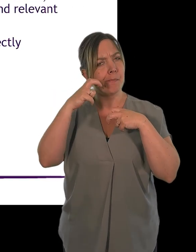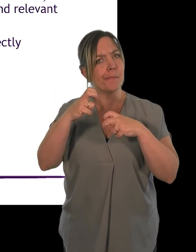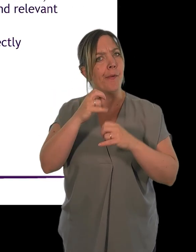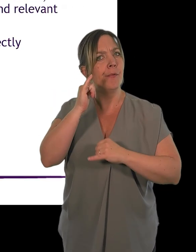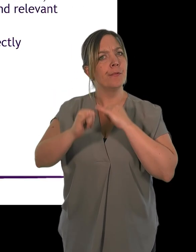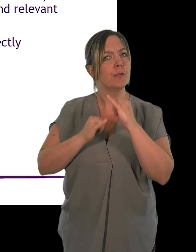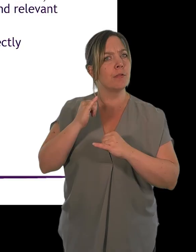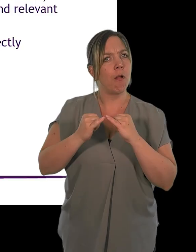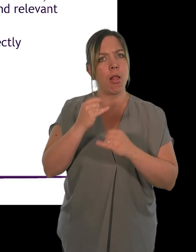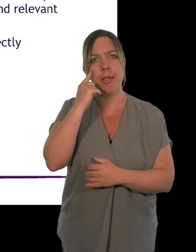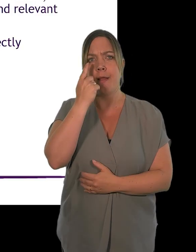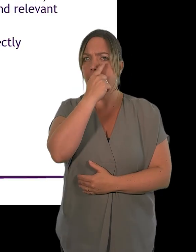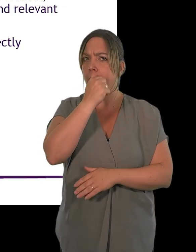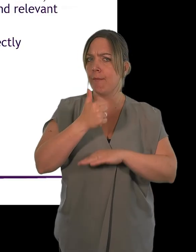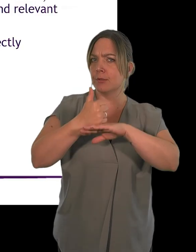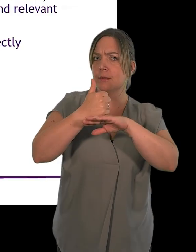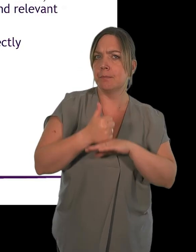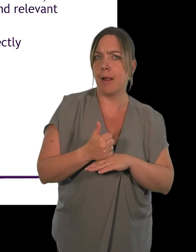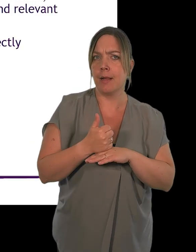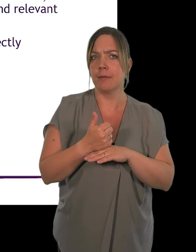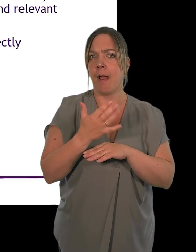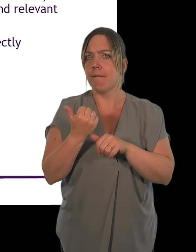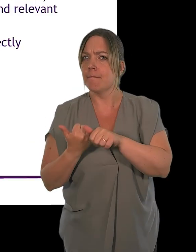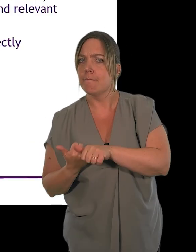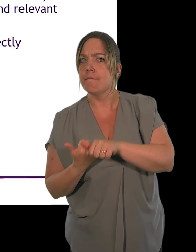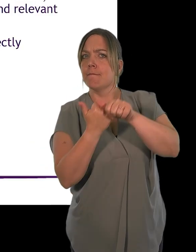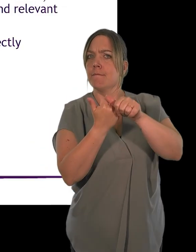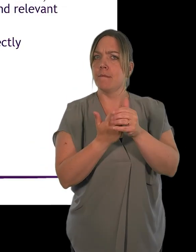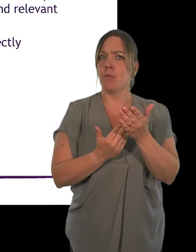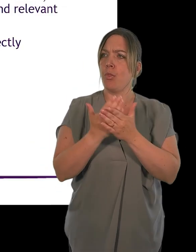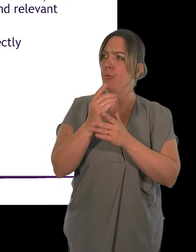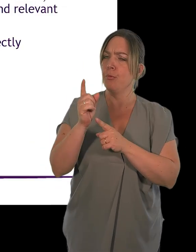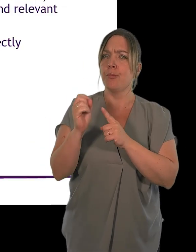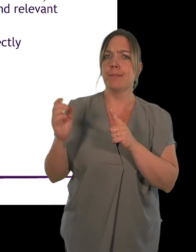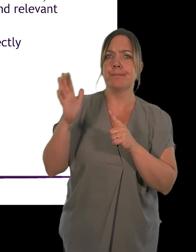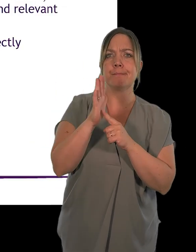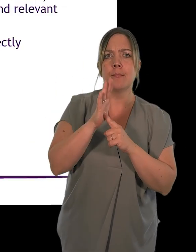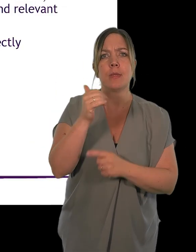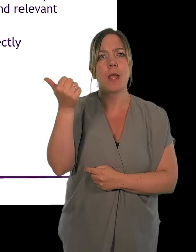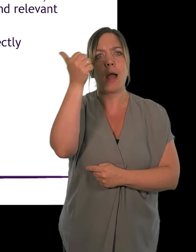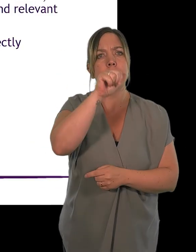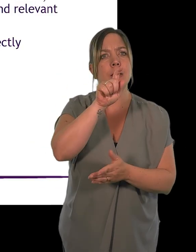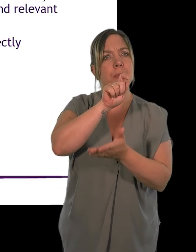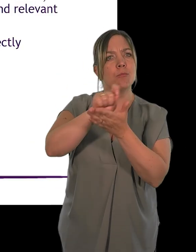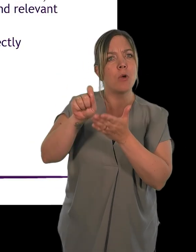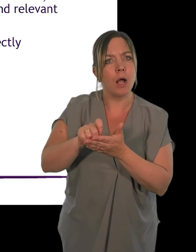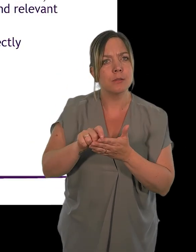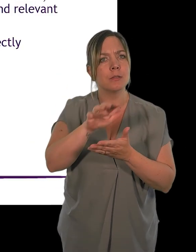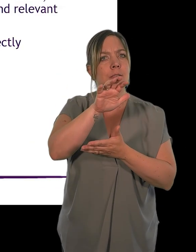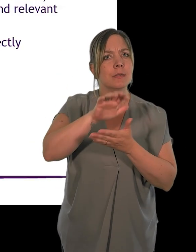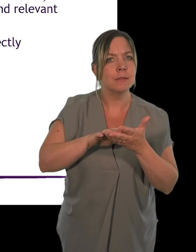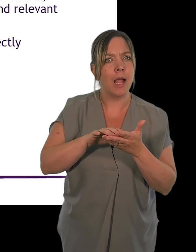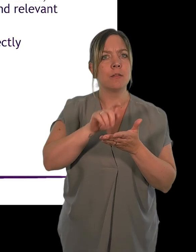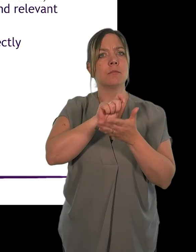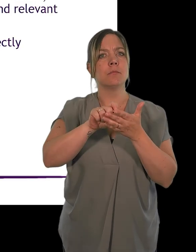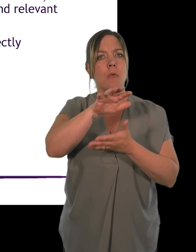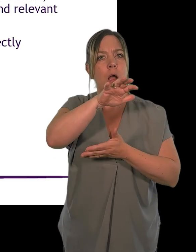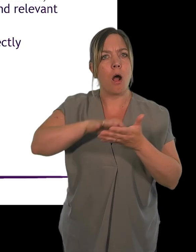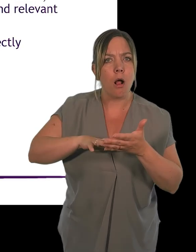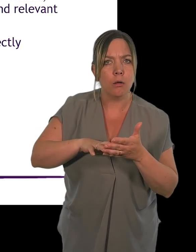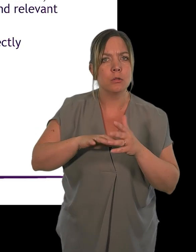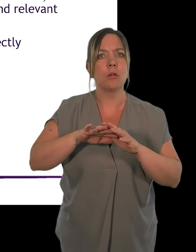and substantiated by key academic writers, texts, articles,